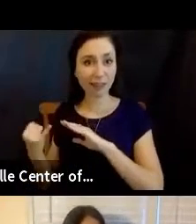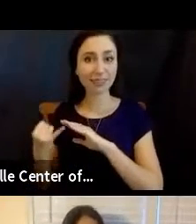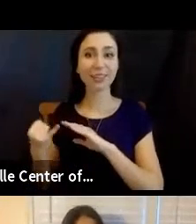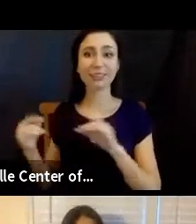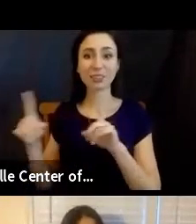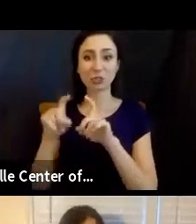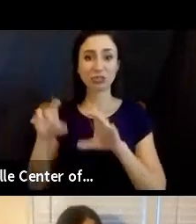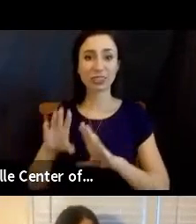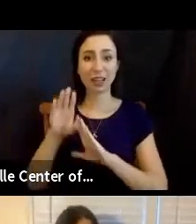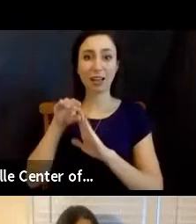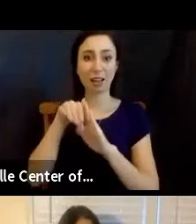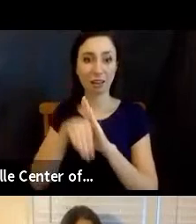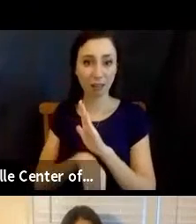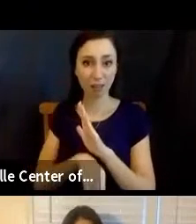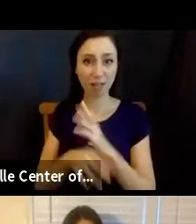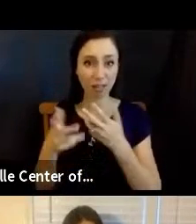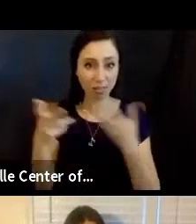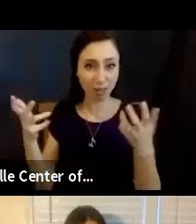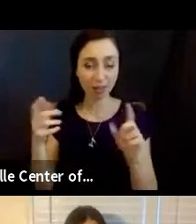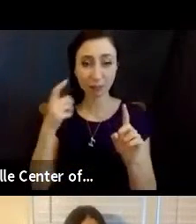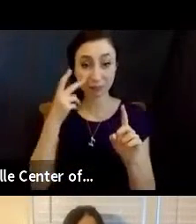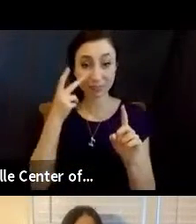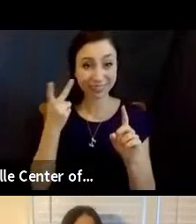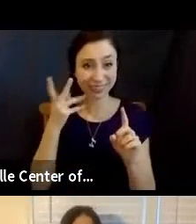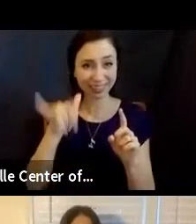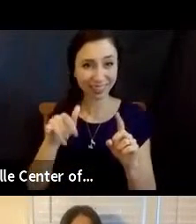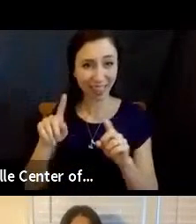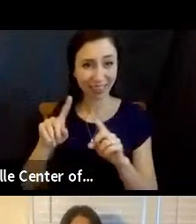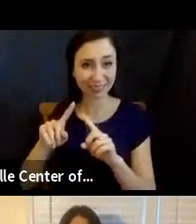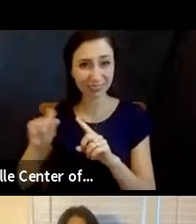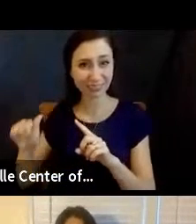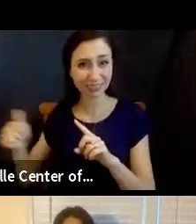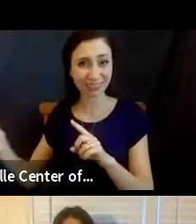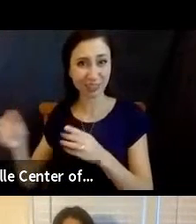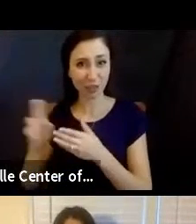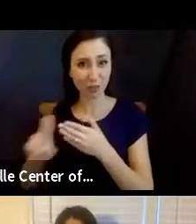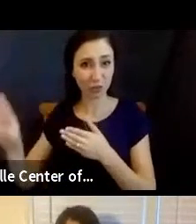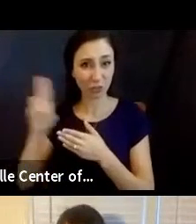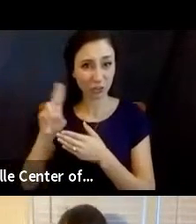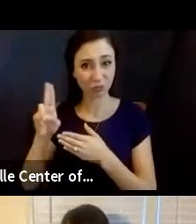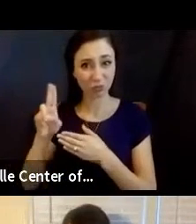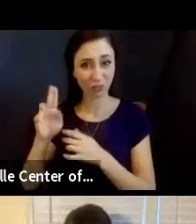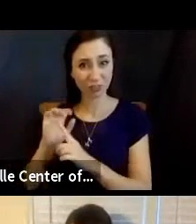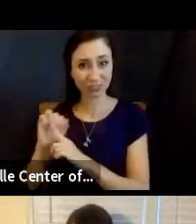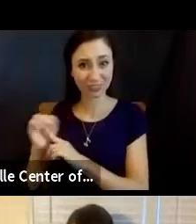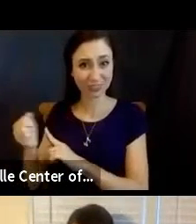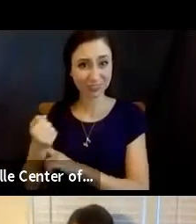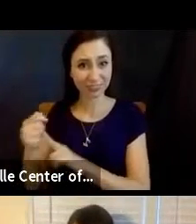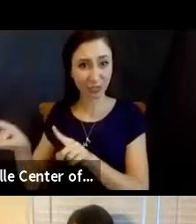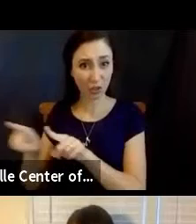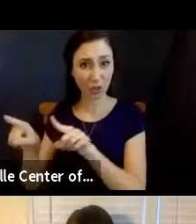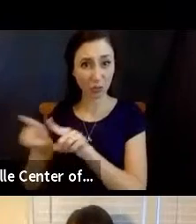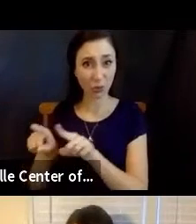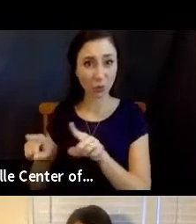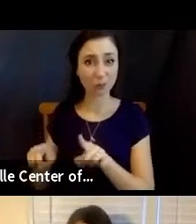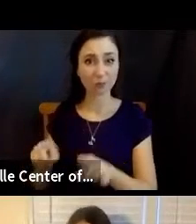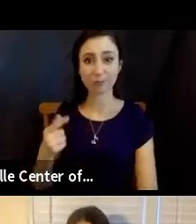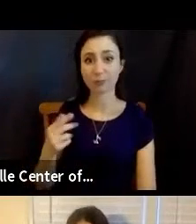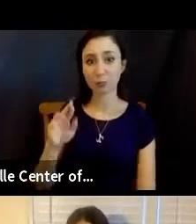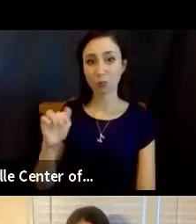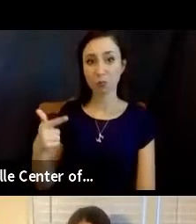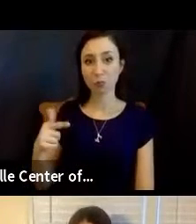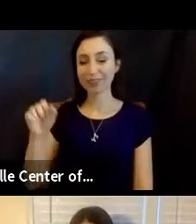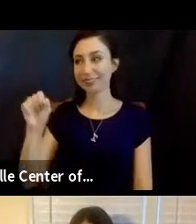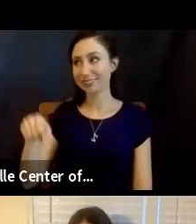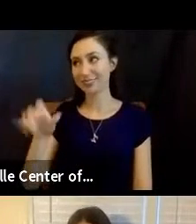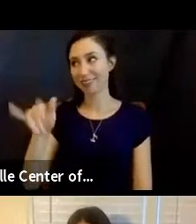testing dropped? Have we seen that in other university settings across the nation? Yes, that